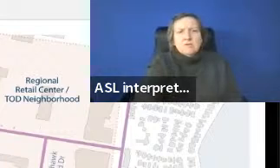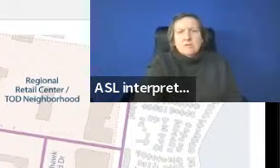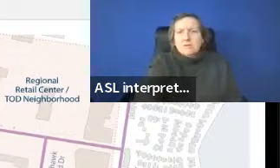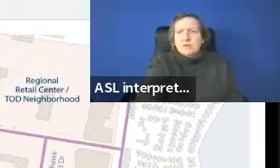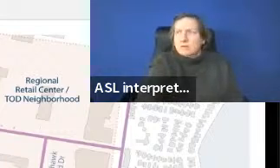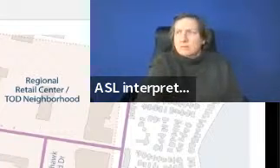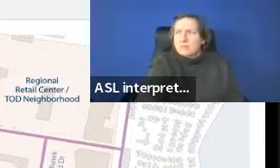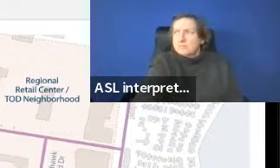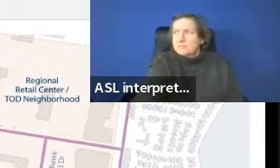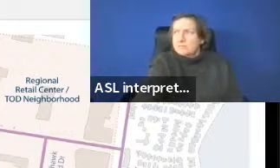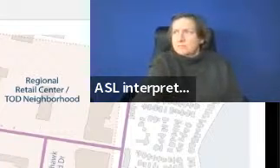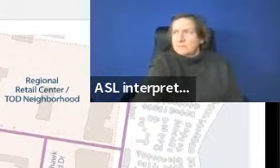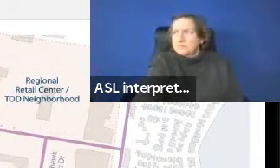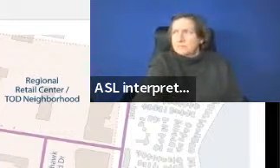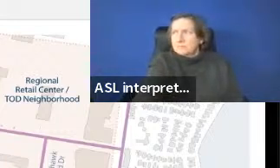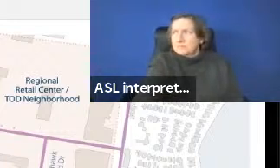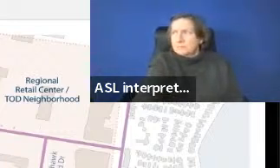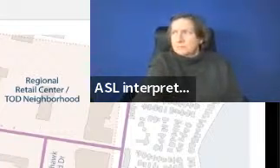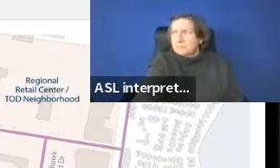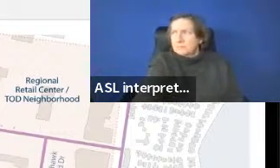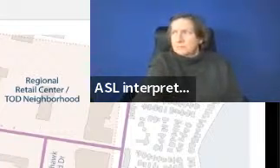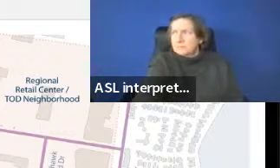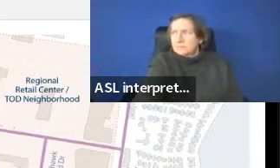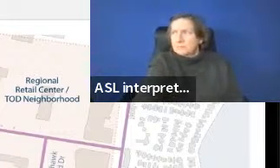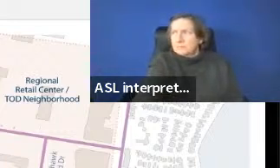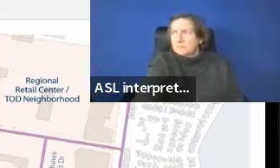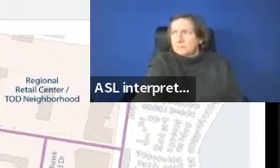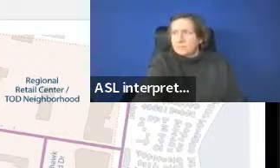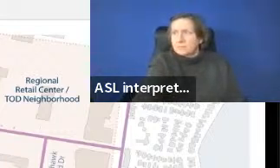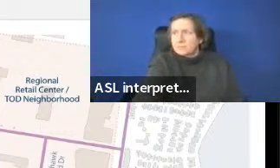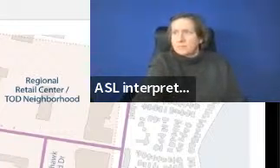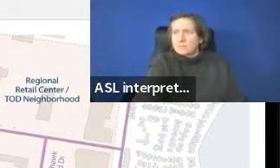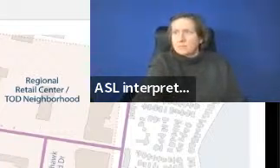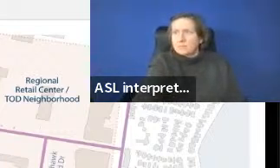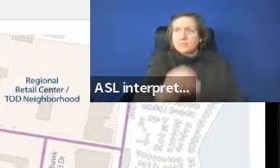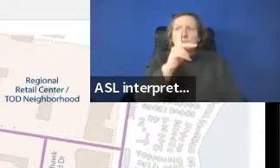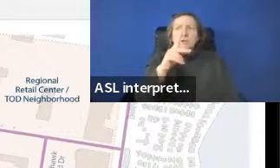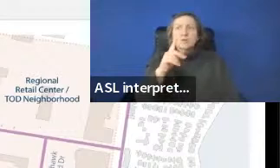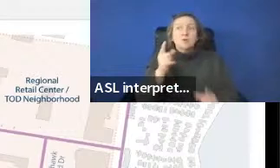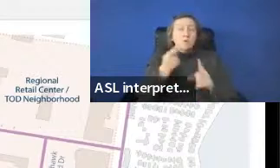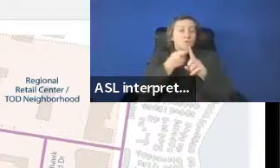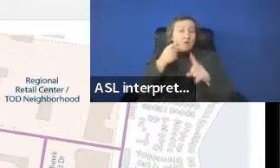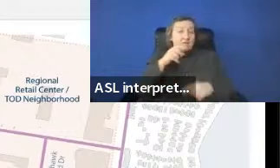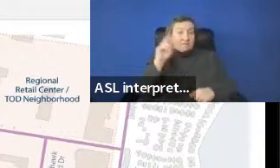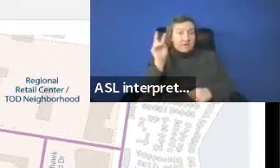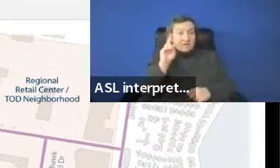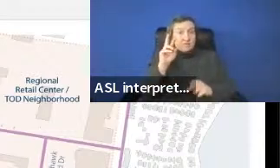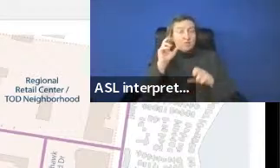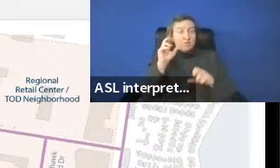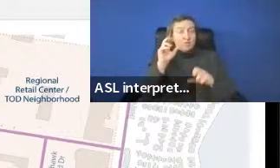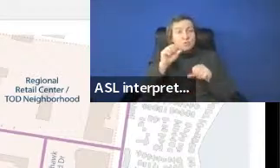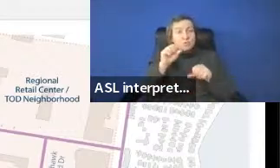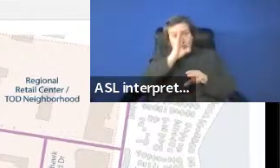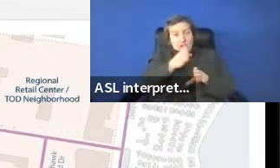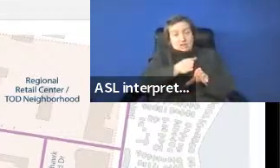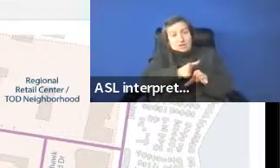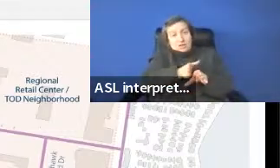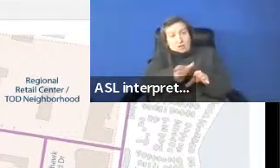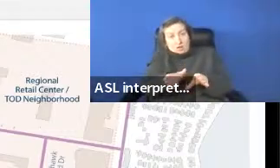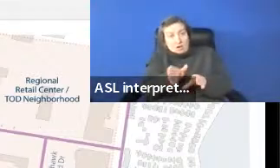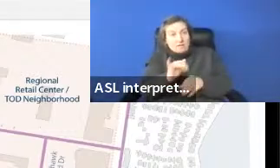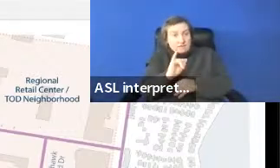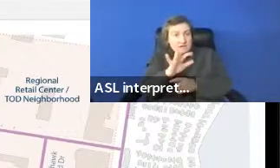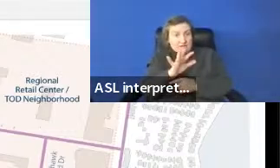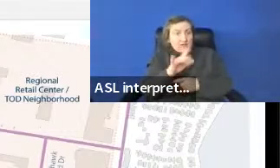Okay. So coming from Vancouver, you can directly get off I-5